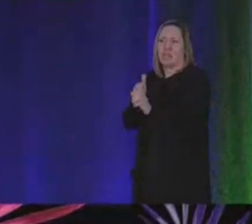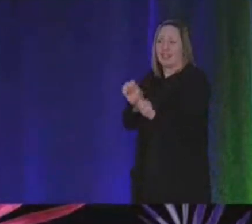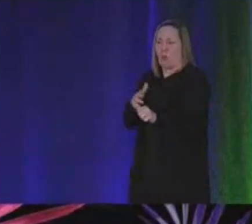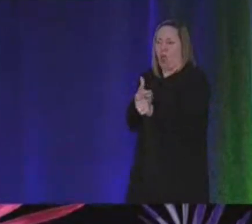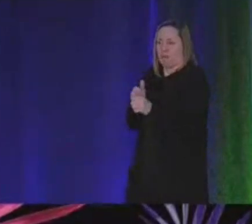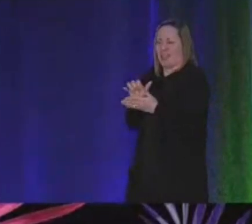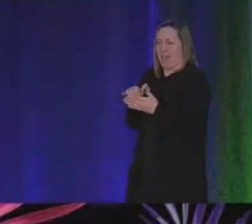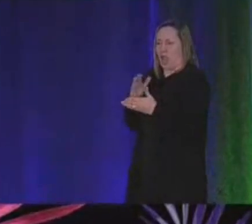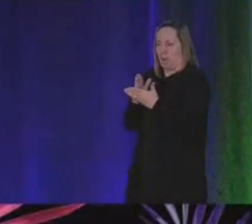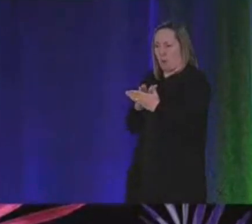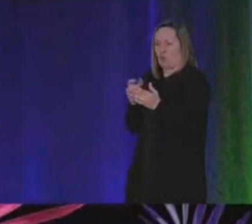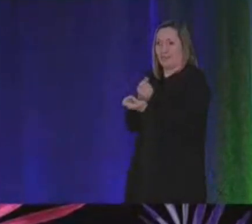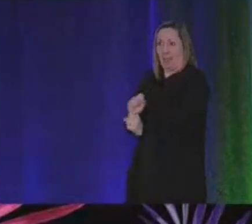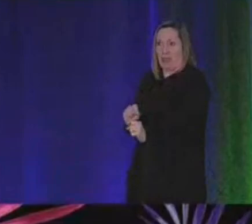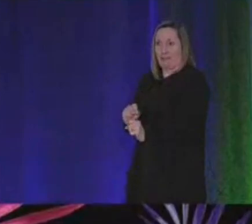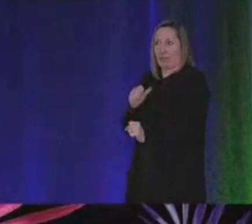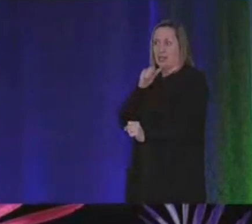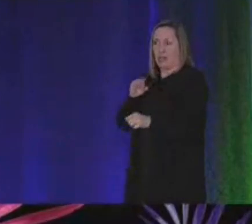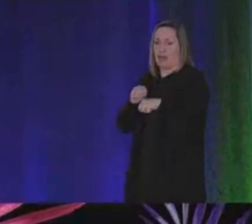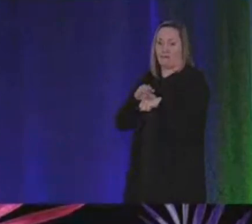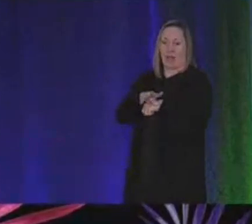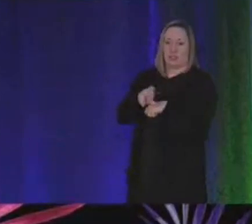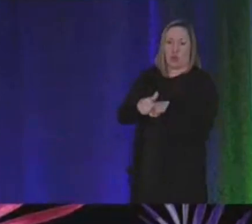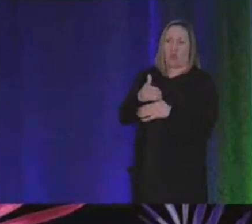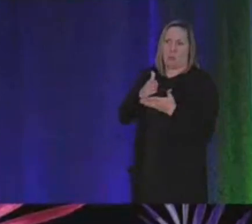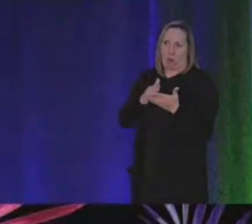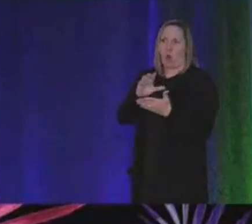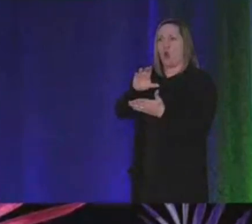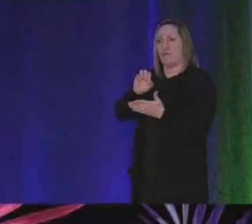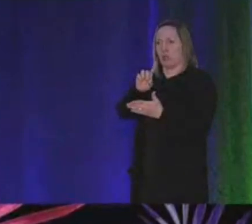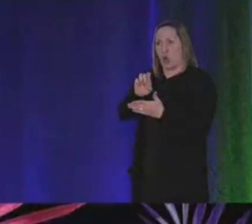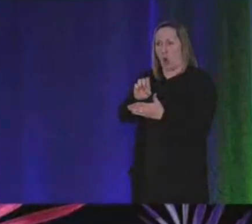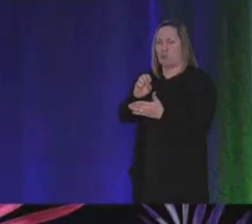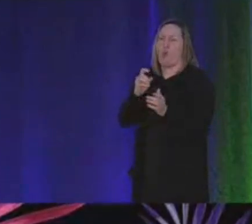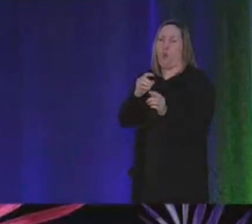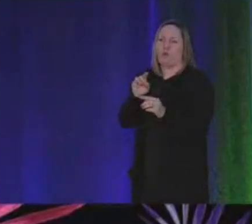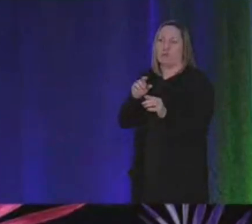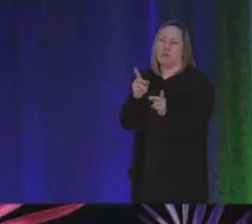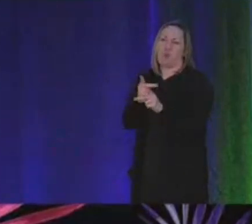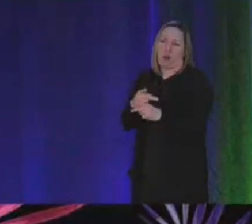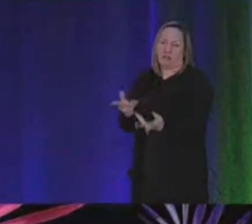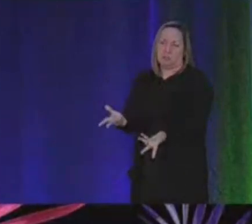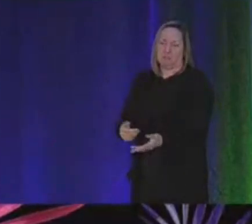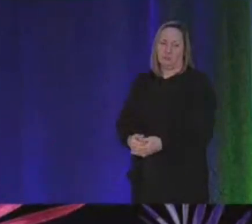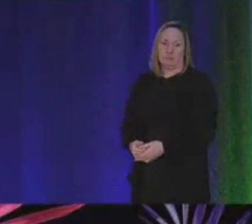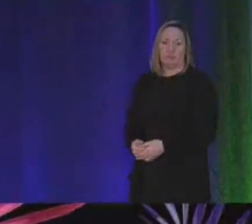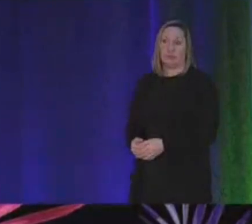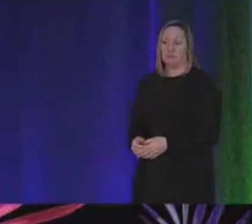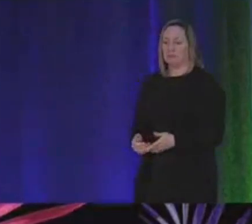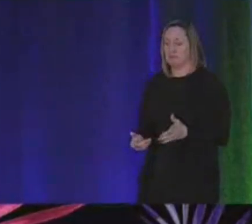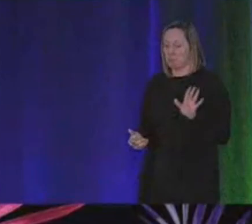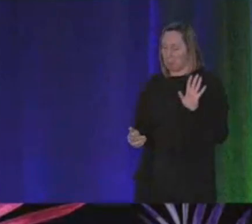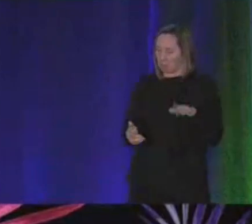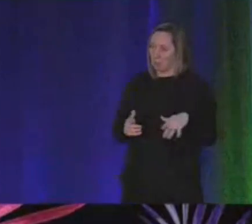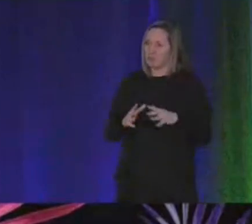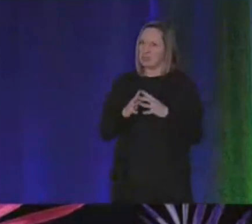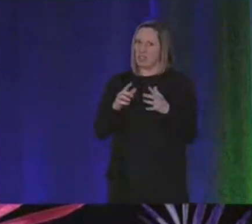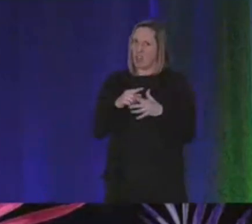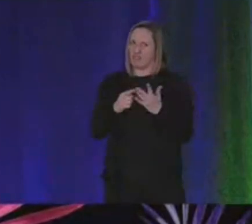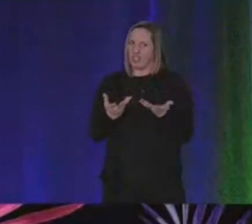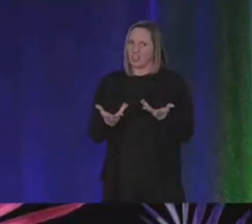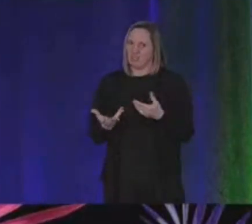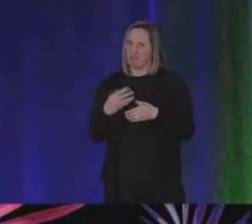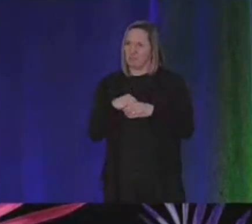component safely without affecting other part of the code, or the product? Yeah. So it seems like there was a lot of factors that are going